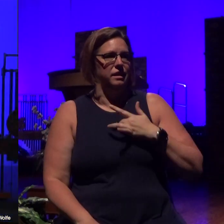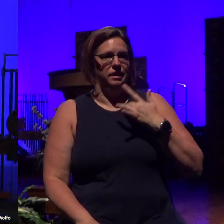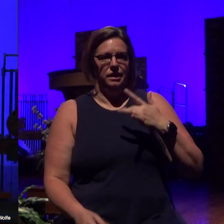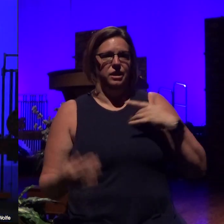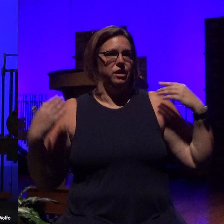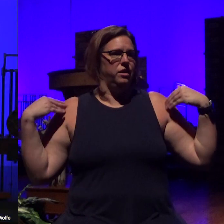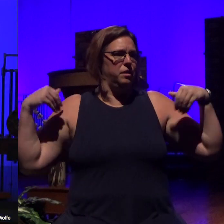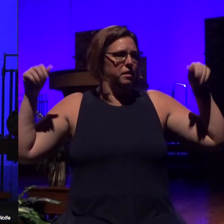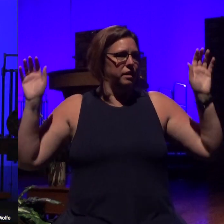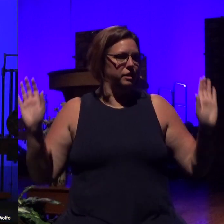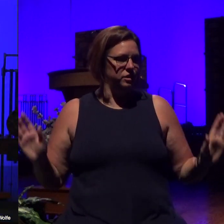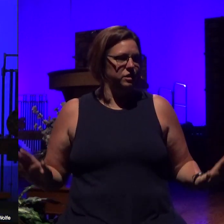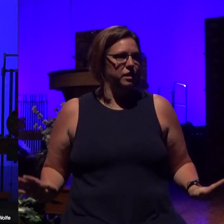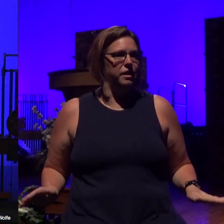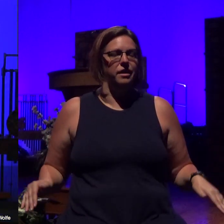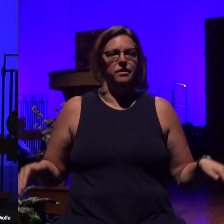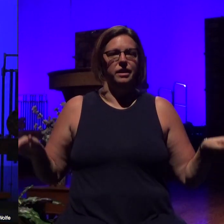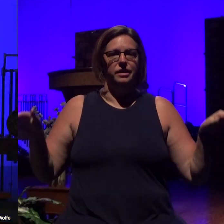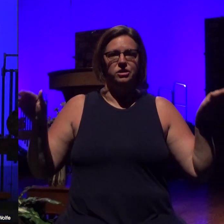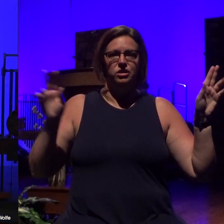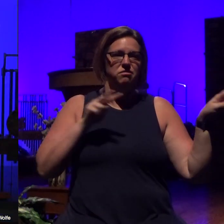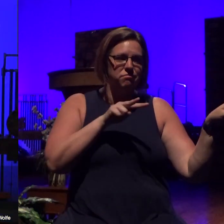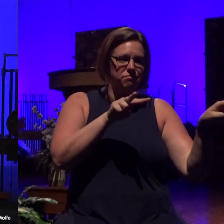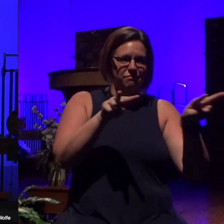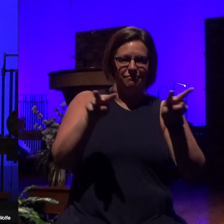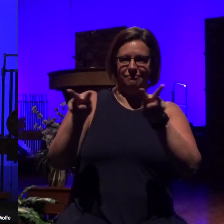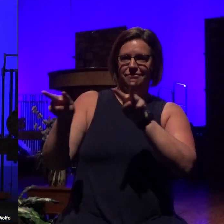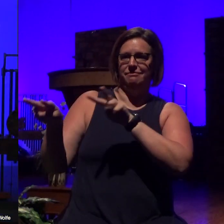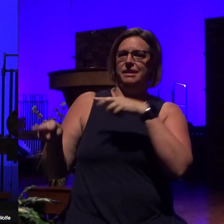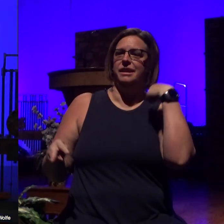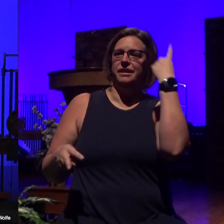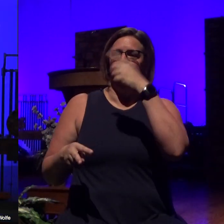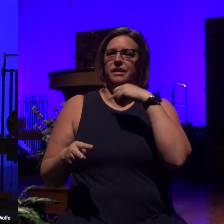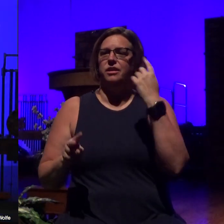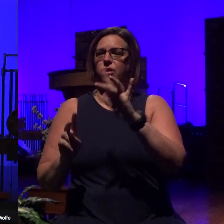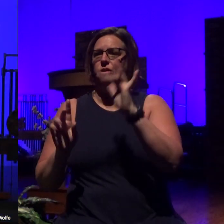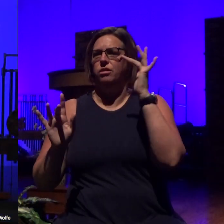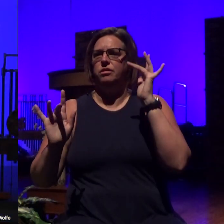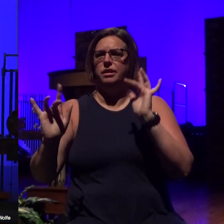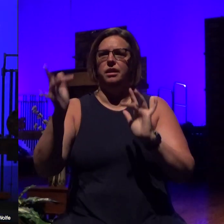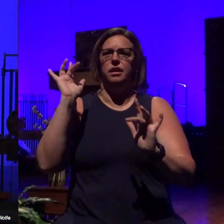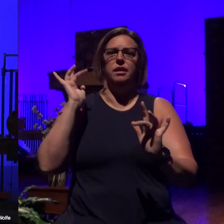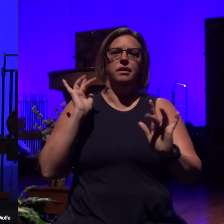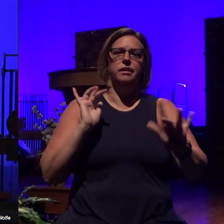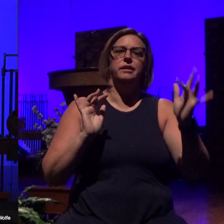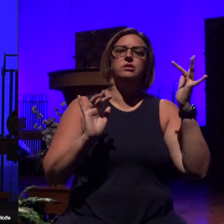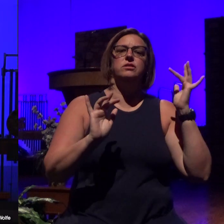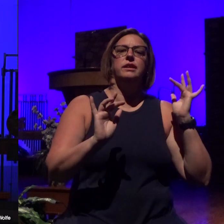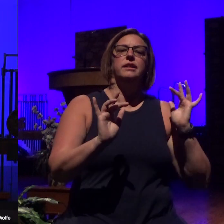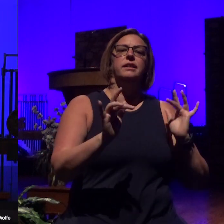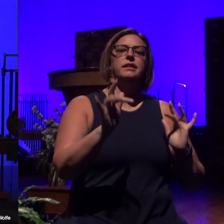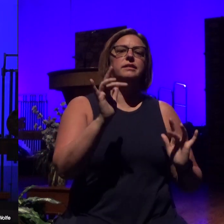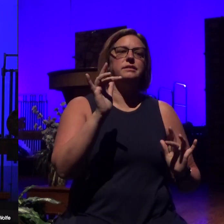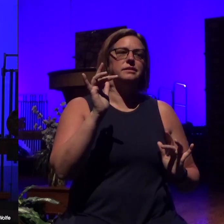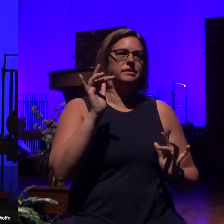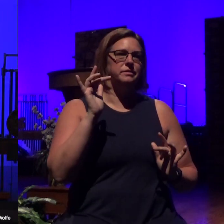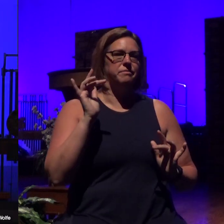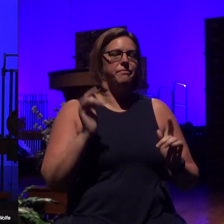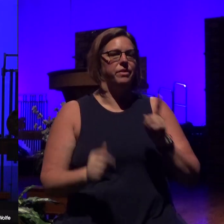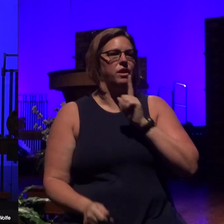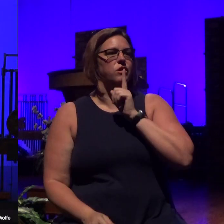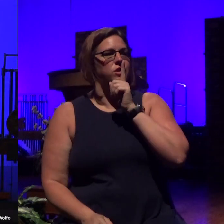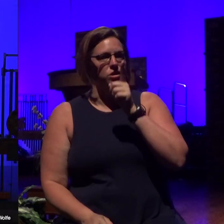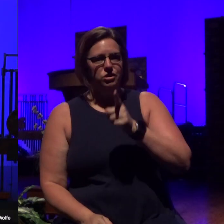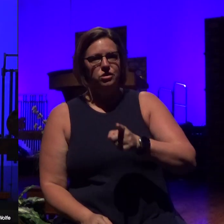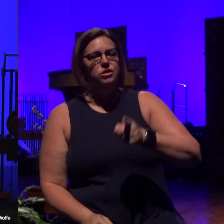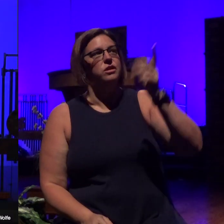I can hear the brush of angel wings. I see glory on each face.